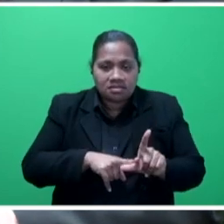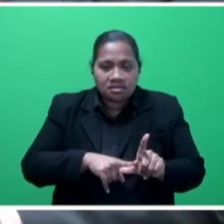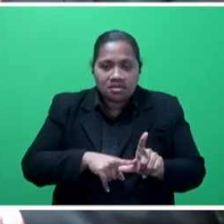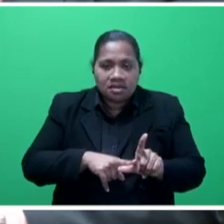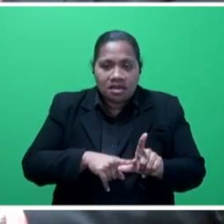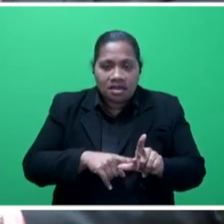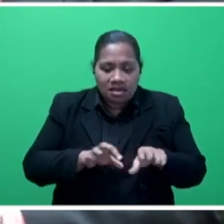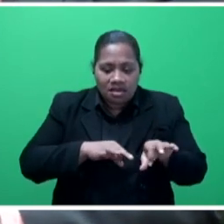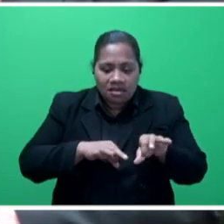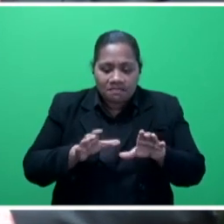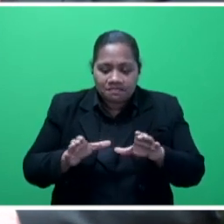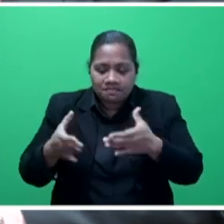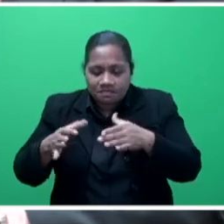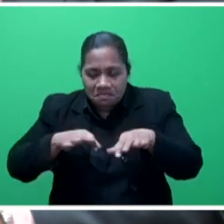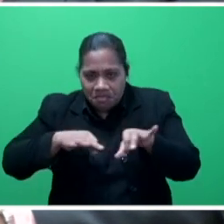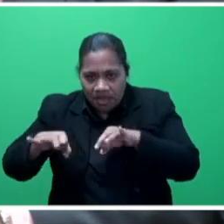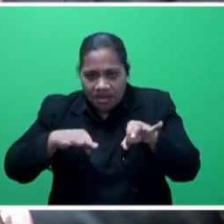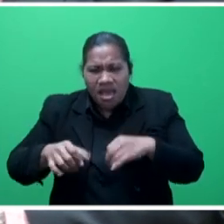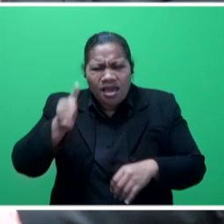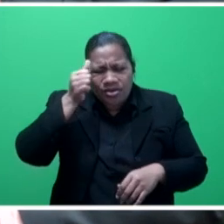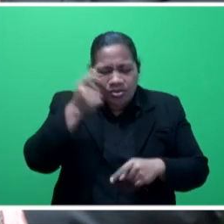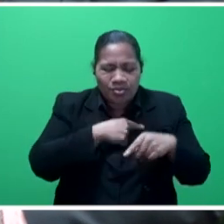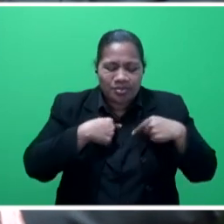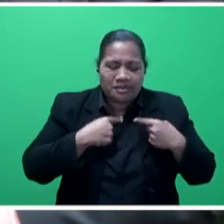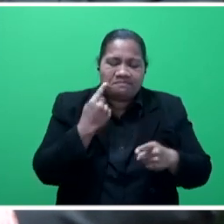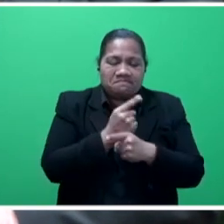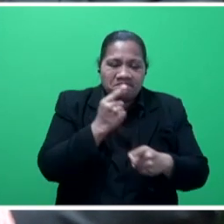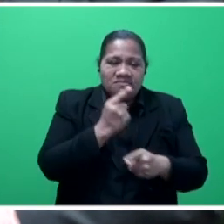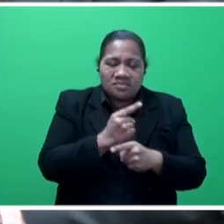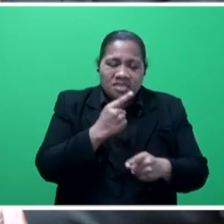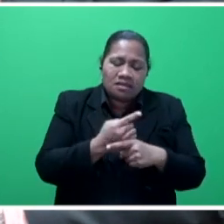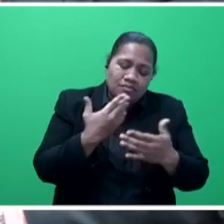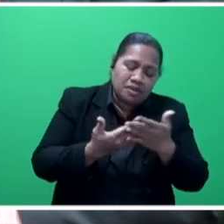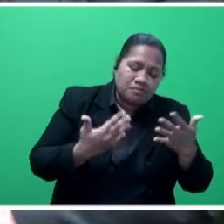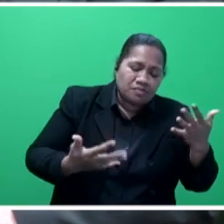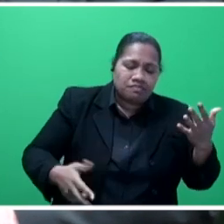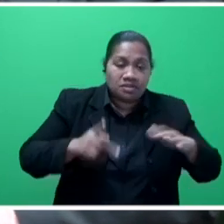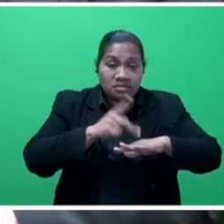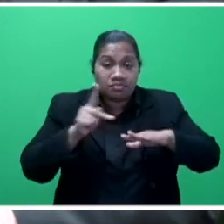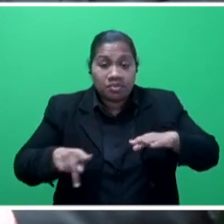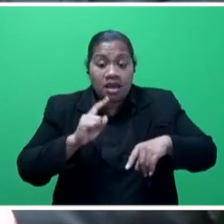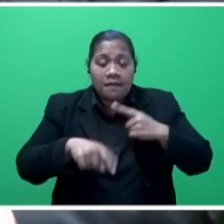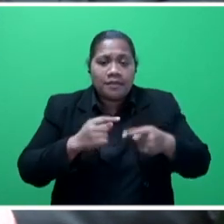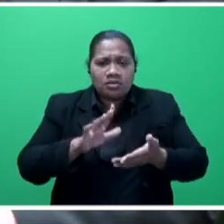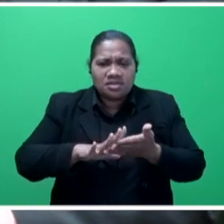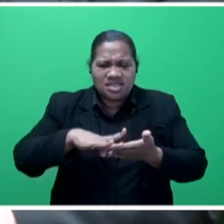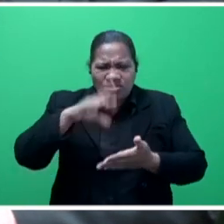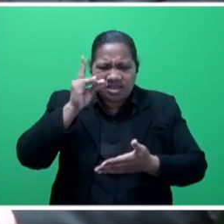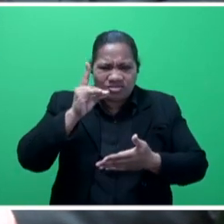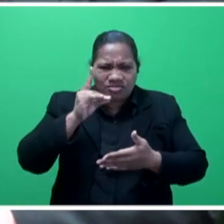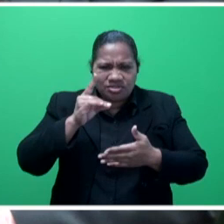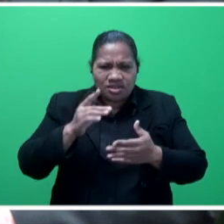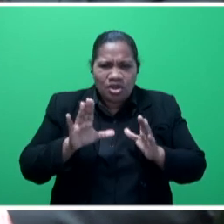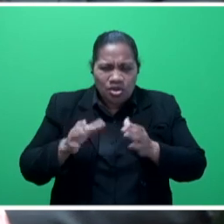we've been talking a lot in this parliament about education commission, setting up education commission